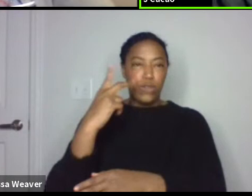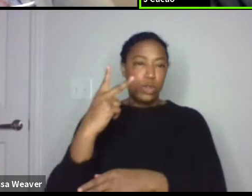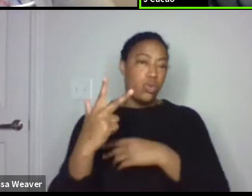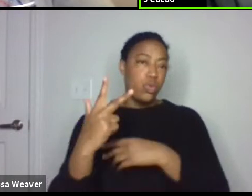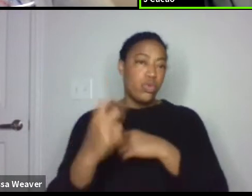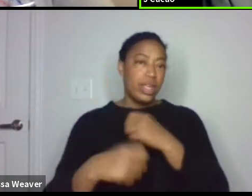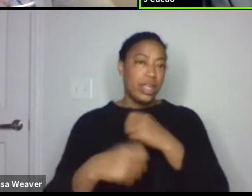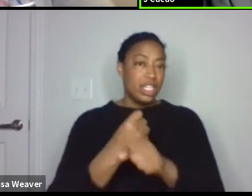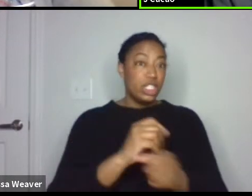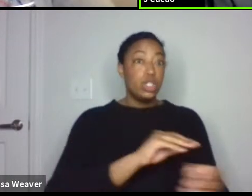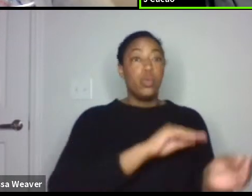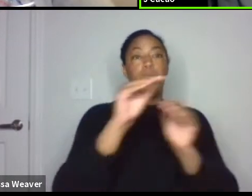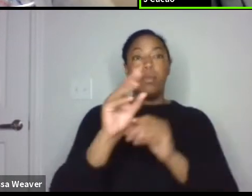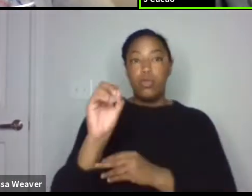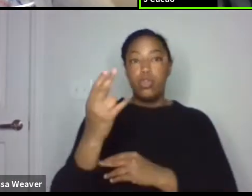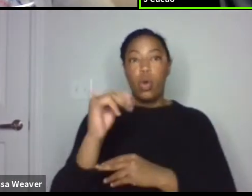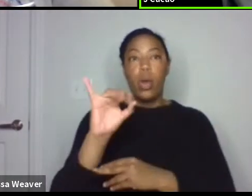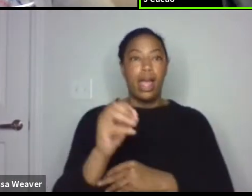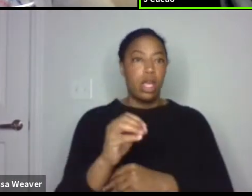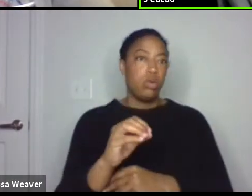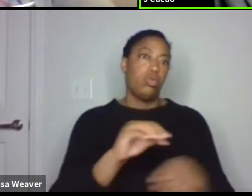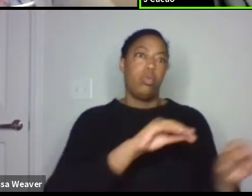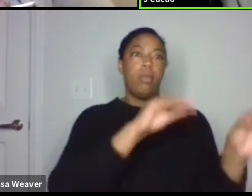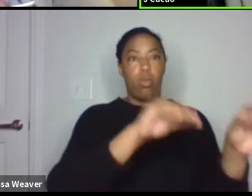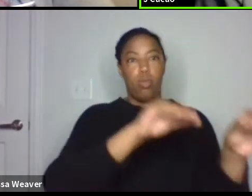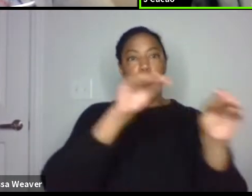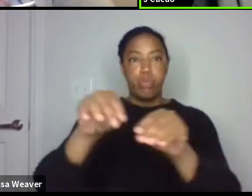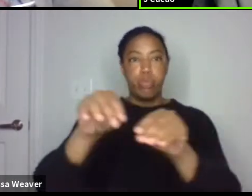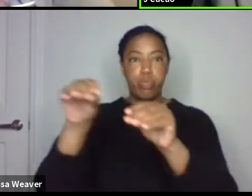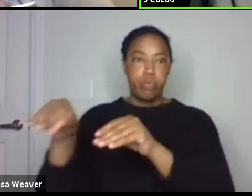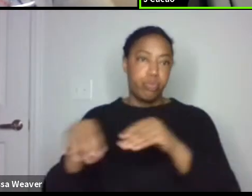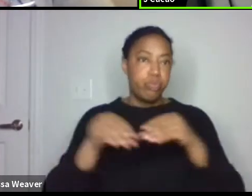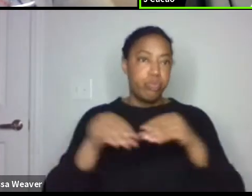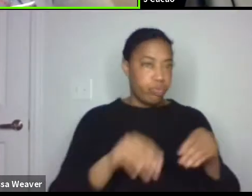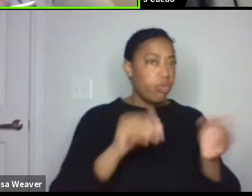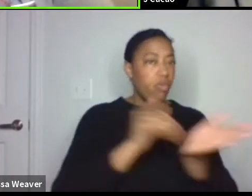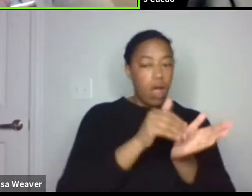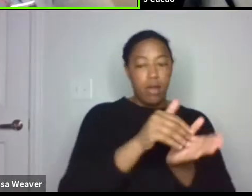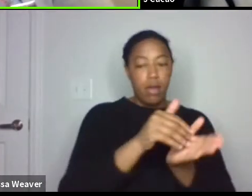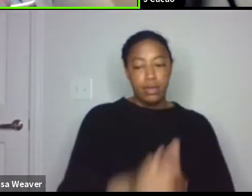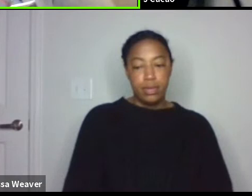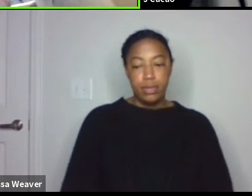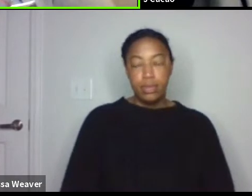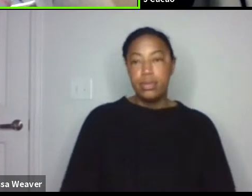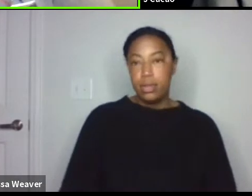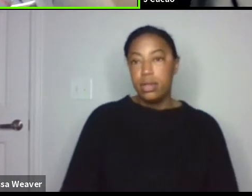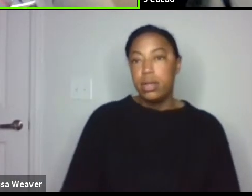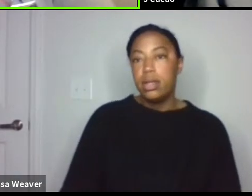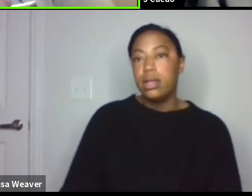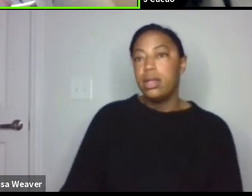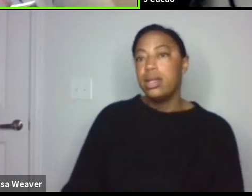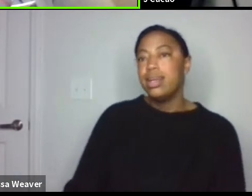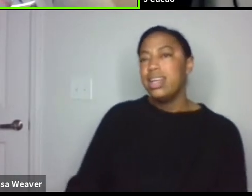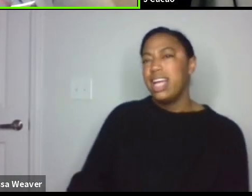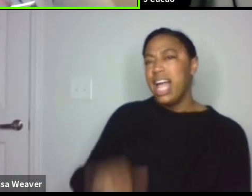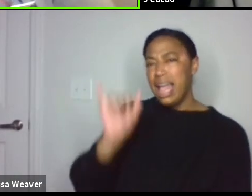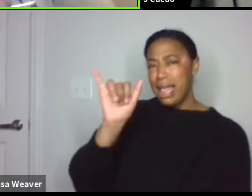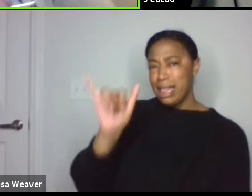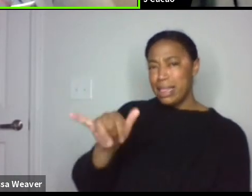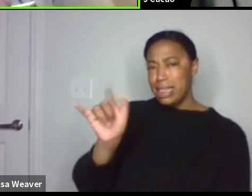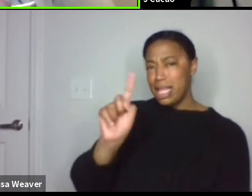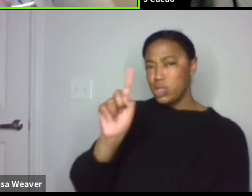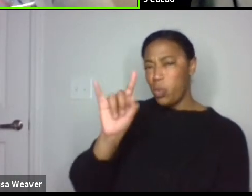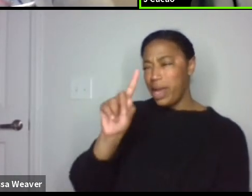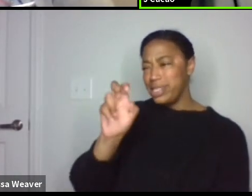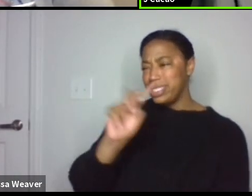moved to Ohio. You know what I mean? So we bounced around a lot, for real. Like, moved a lot. The jungles, ain't that where Denzel was at on training